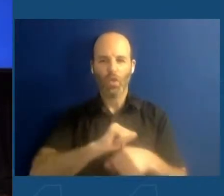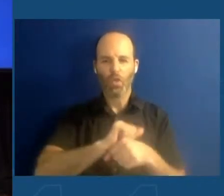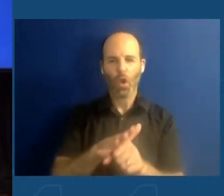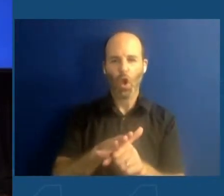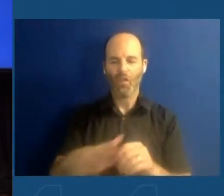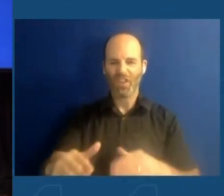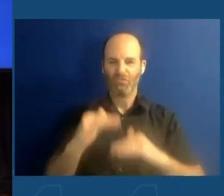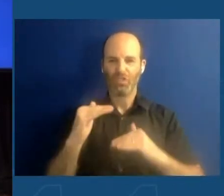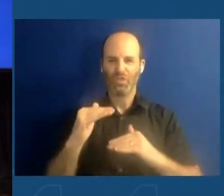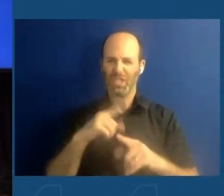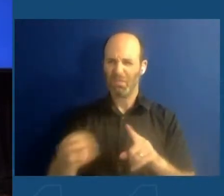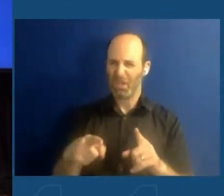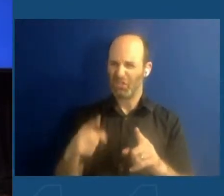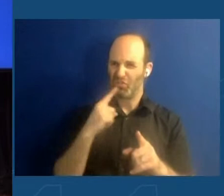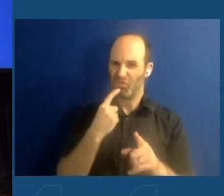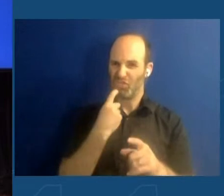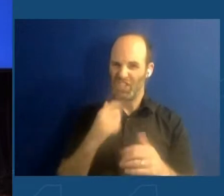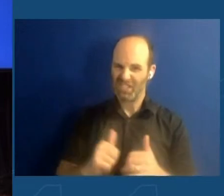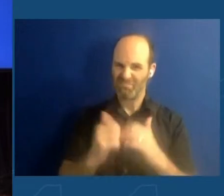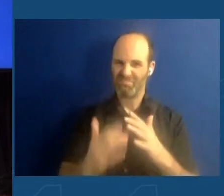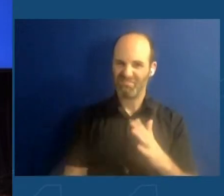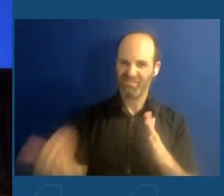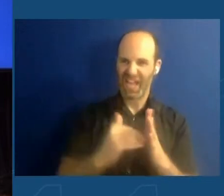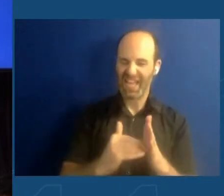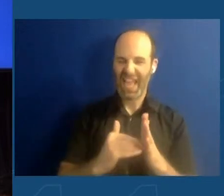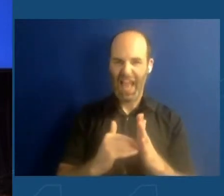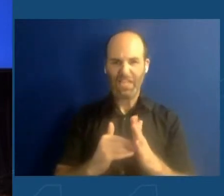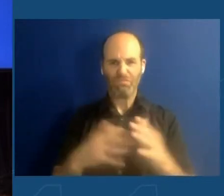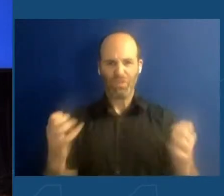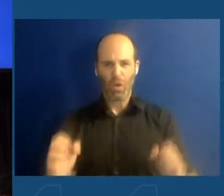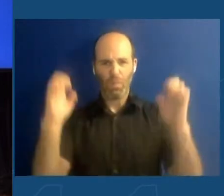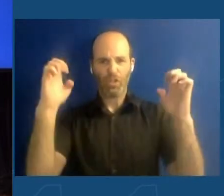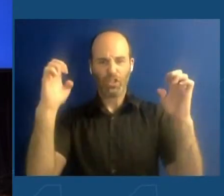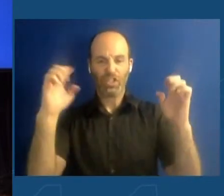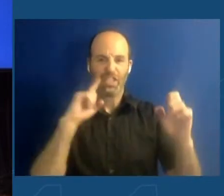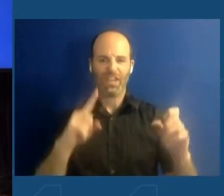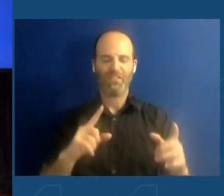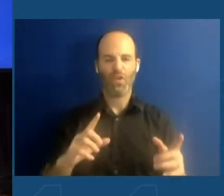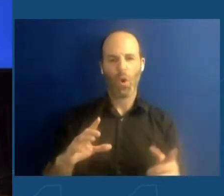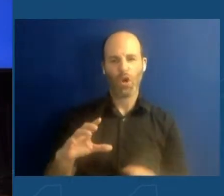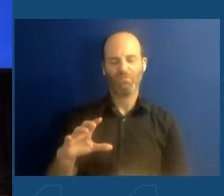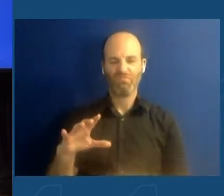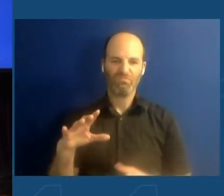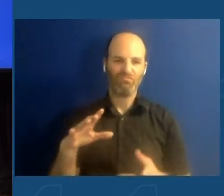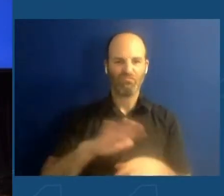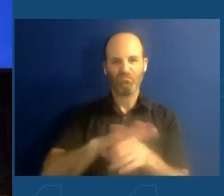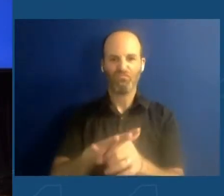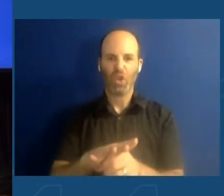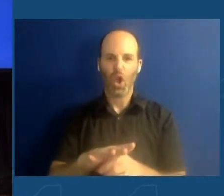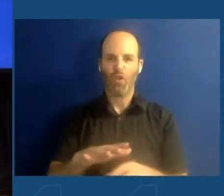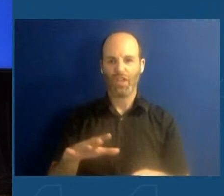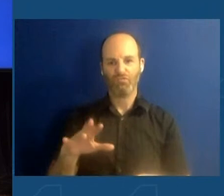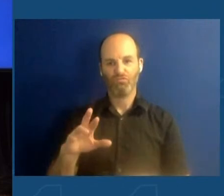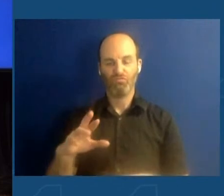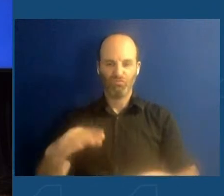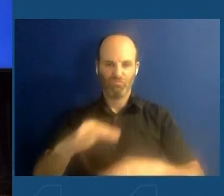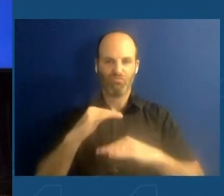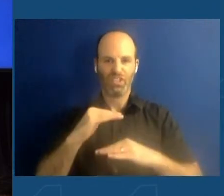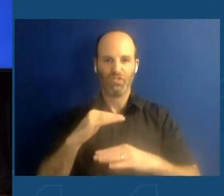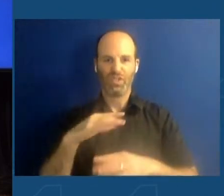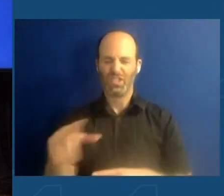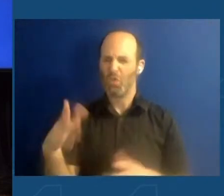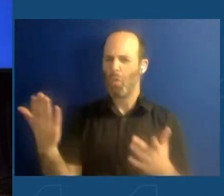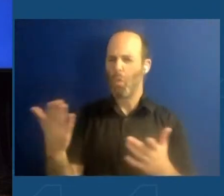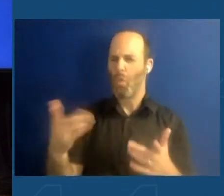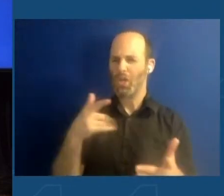emergency when it comes to COVID restrictions. So what is it about the state of emergency do you feel like you can't do without? Oh, yeah. What